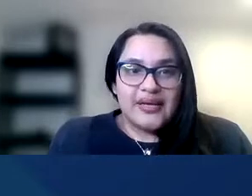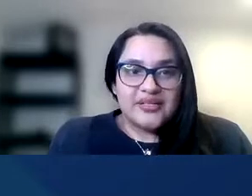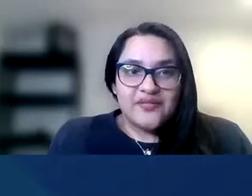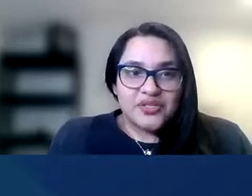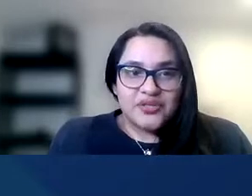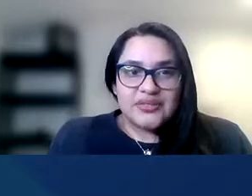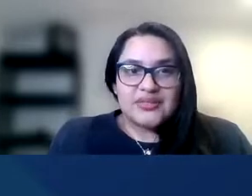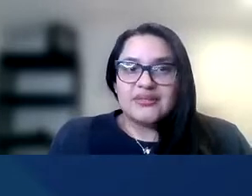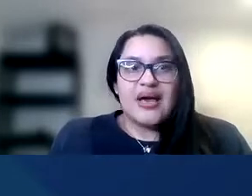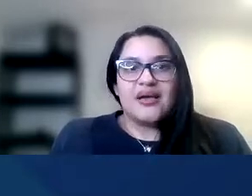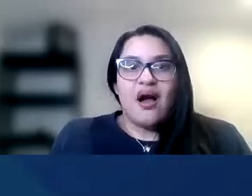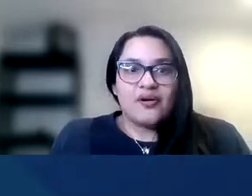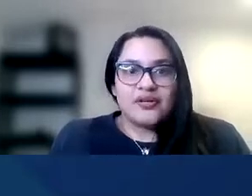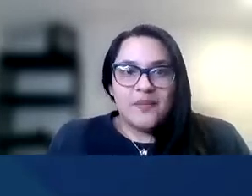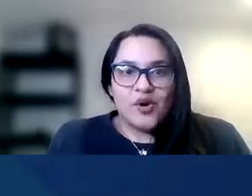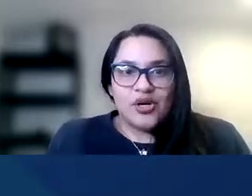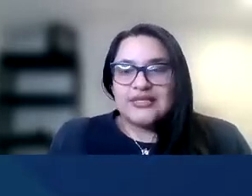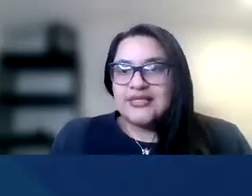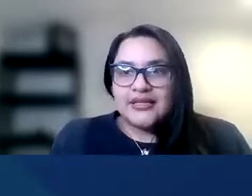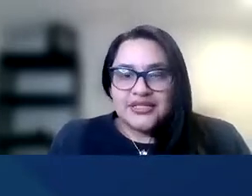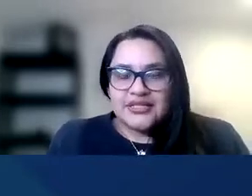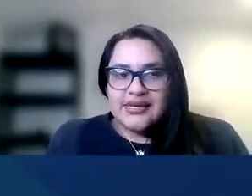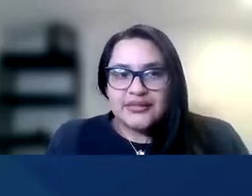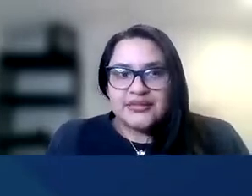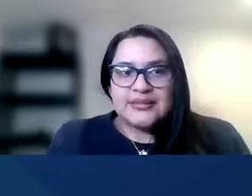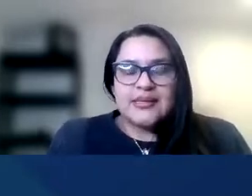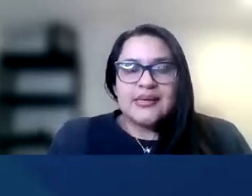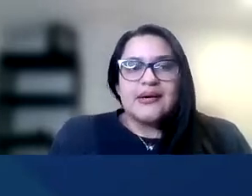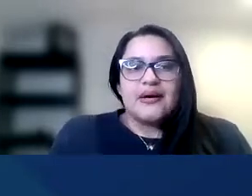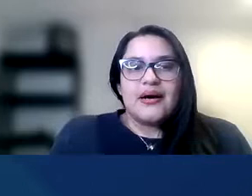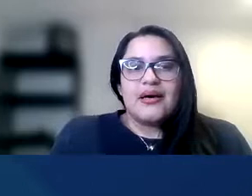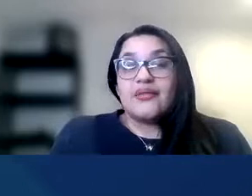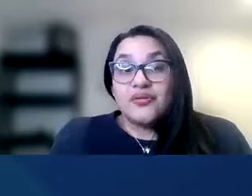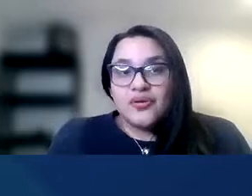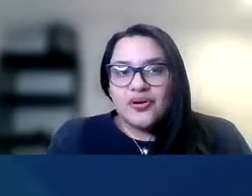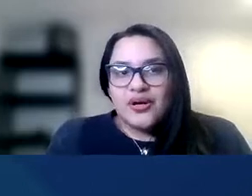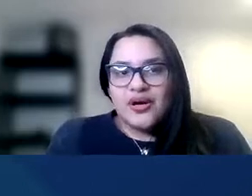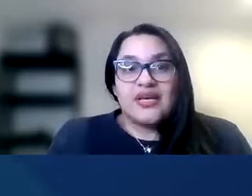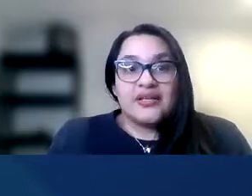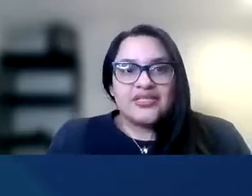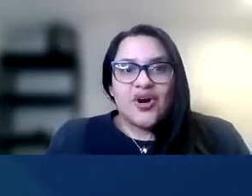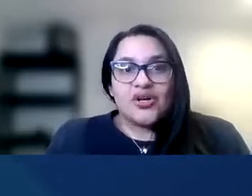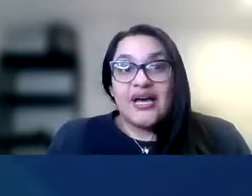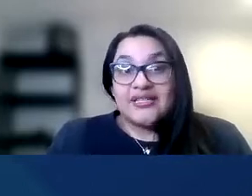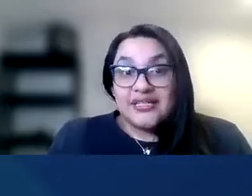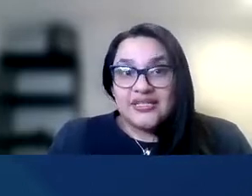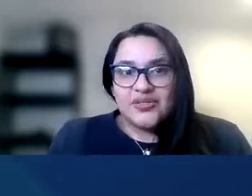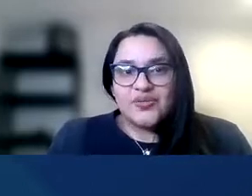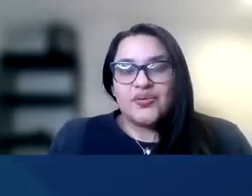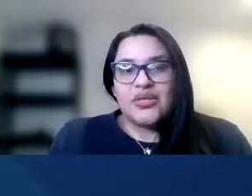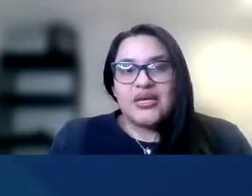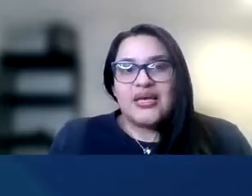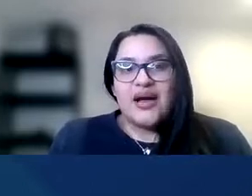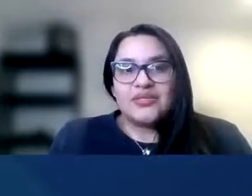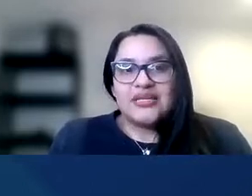Democratic elected officials like Congress members and state legislators. Another 1/3 of the delegates are elected